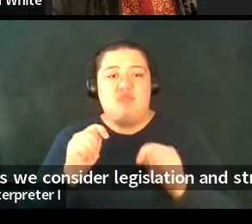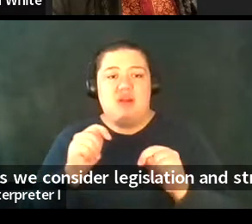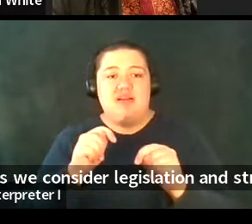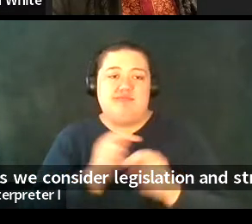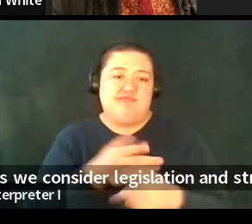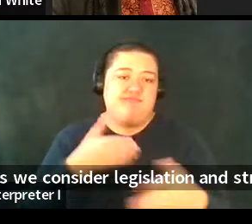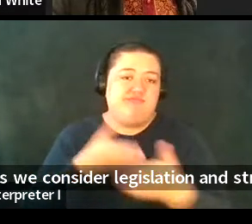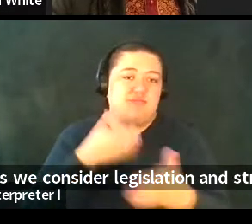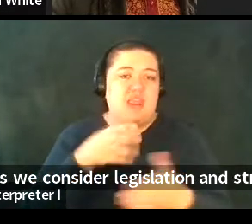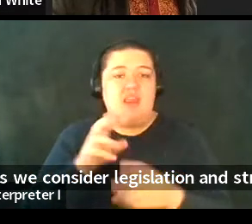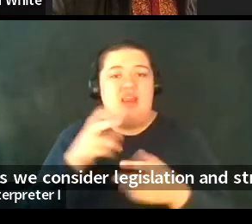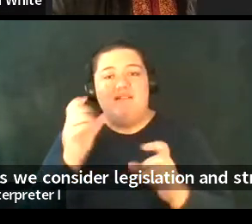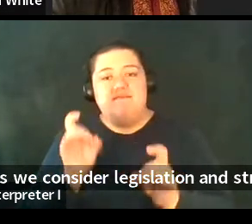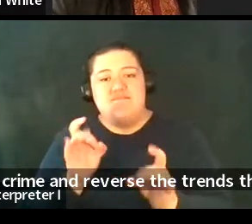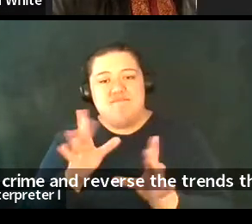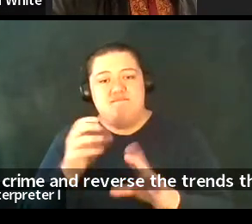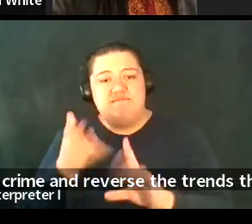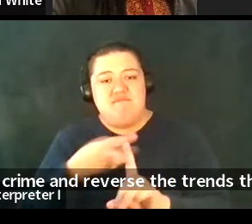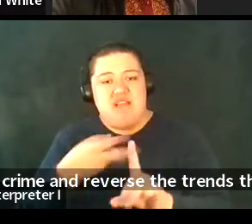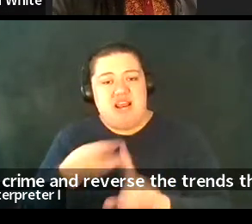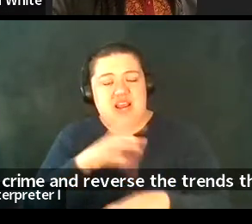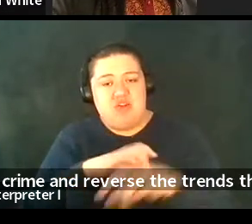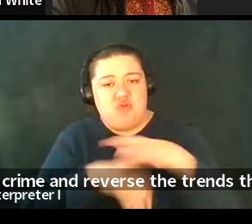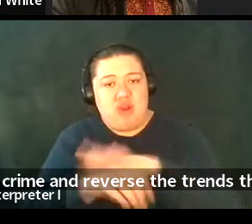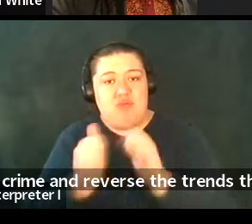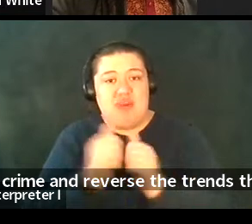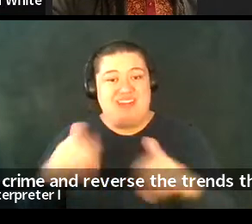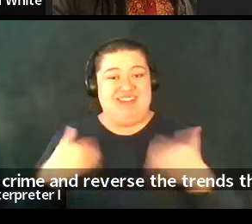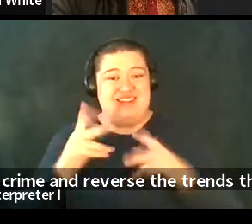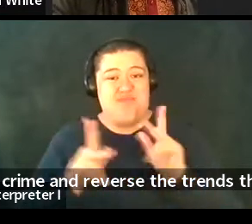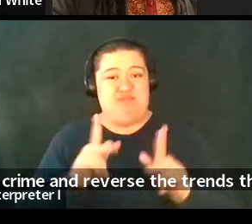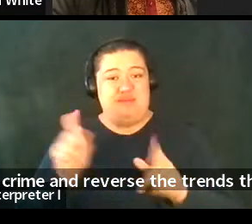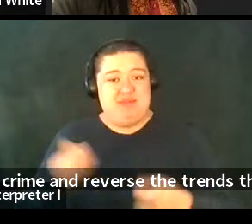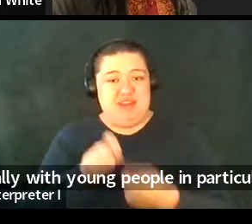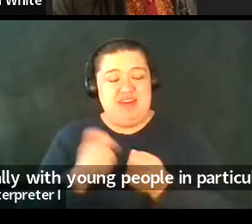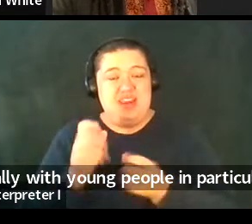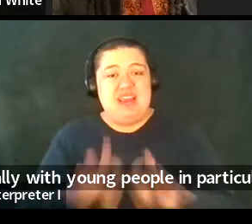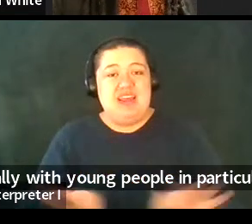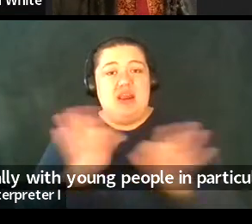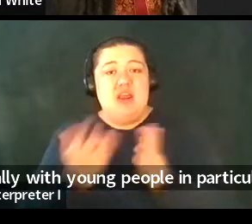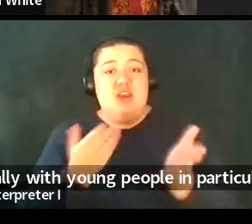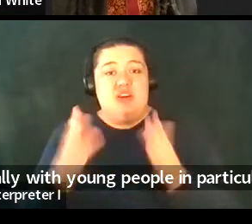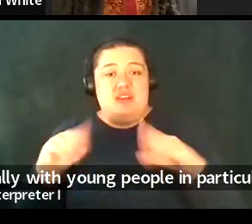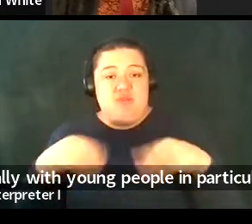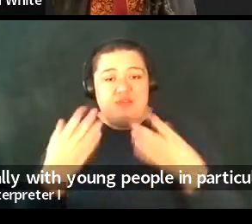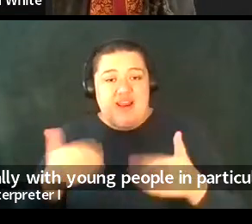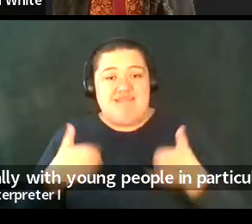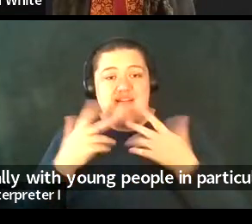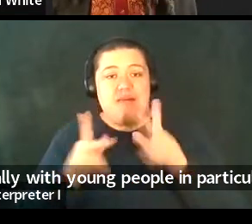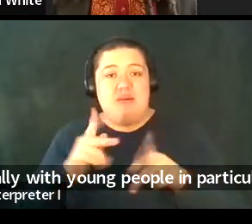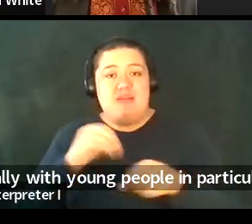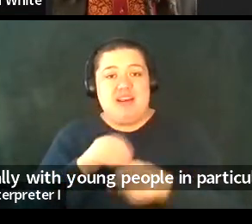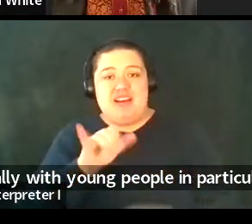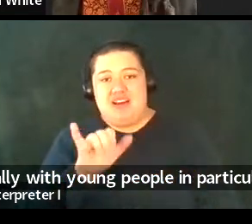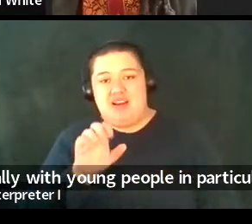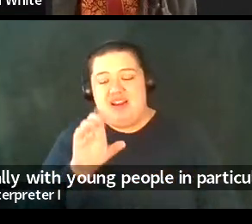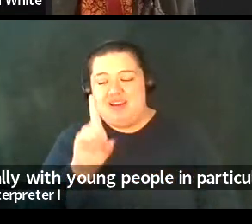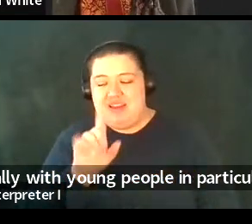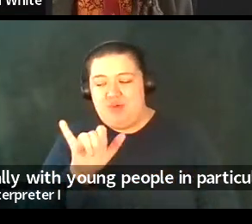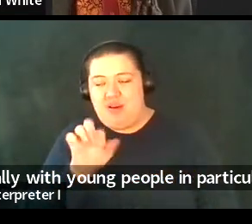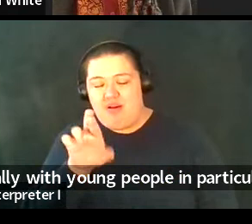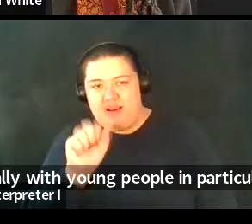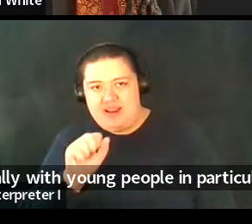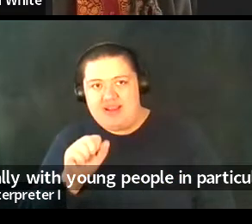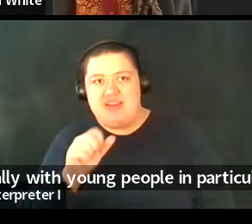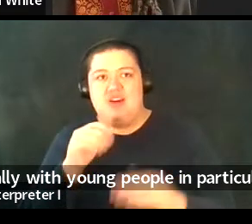reverse the trends that we've seen, especially with young people in particular, it's important that the services we're providing to young people who are in DYRS facilities are adequate and